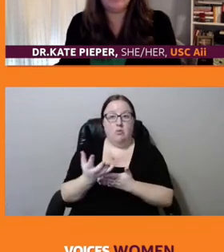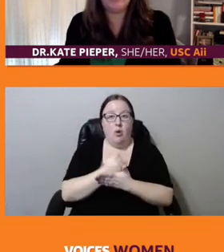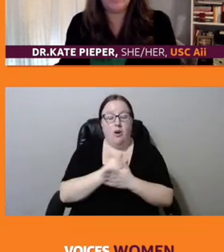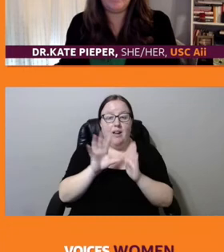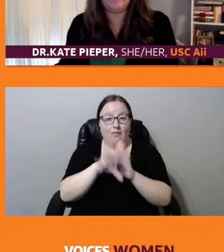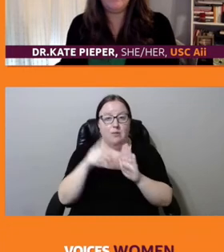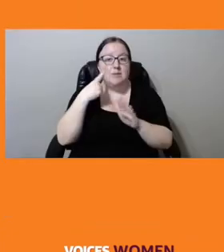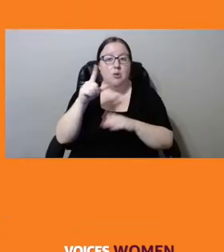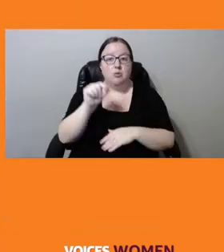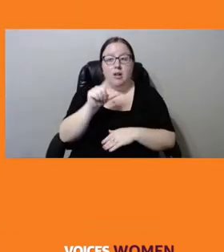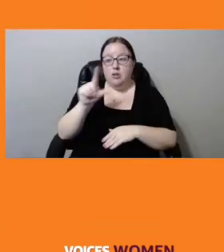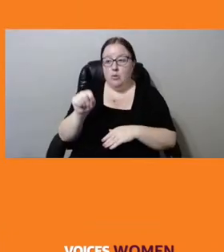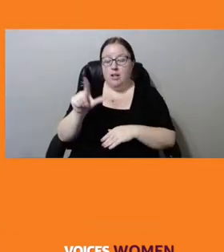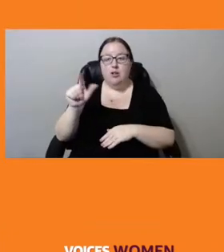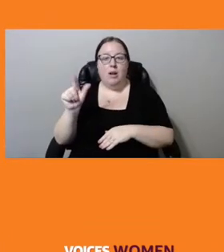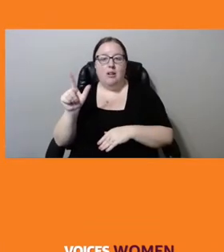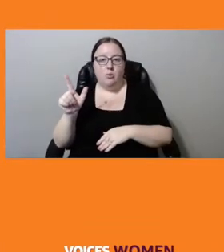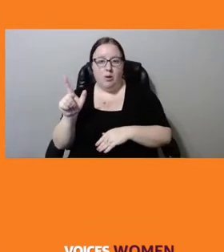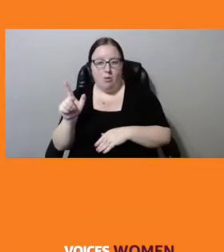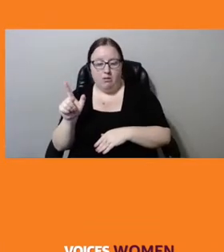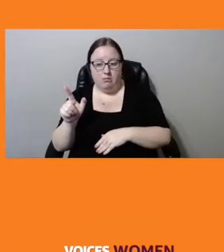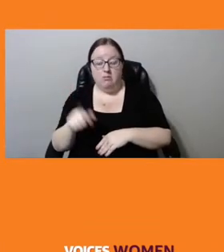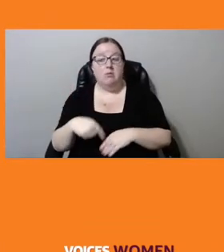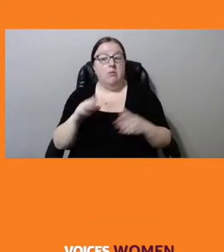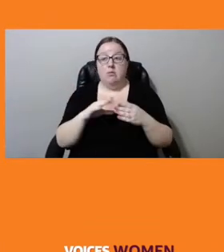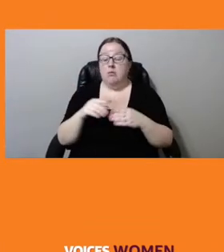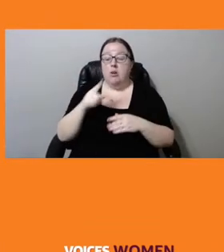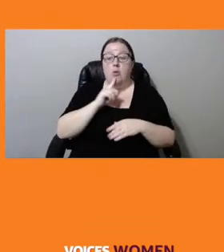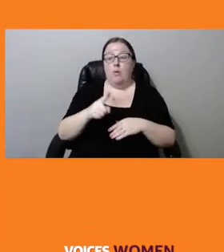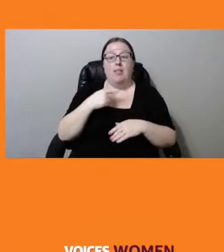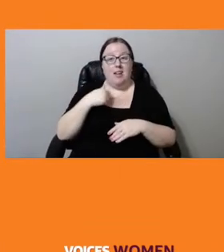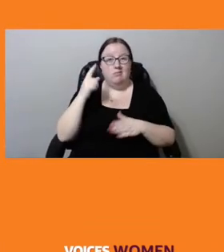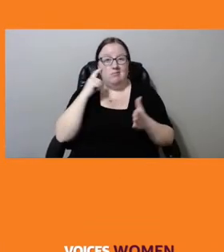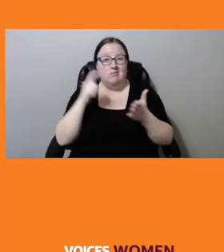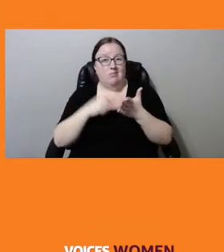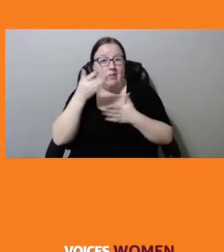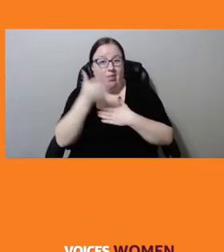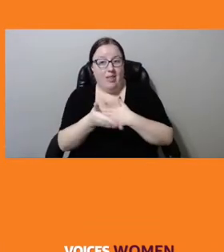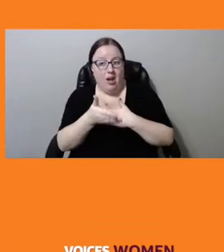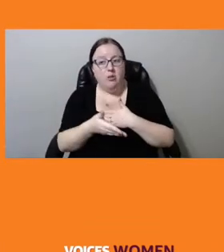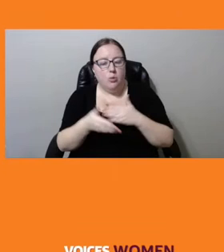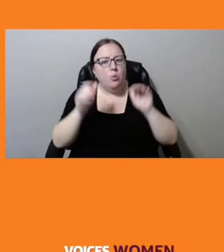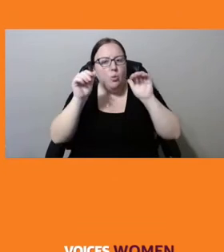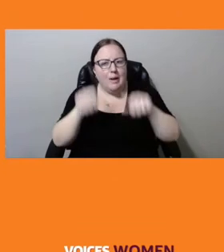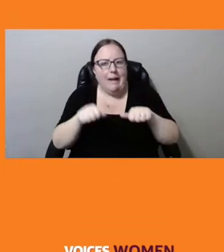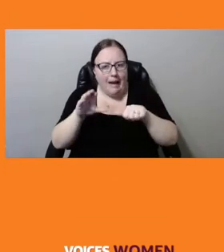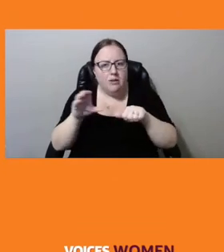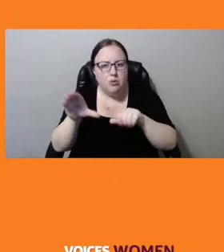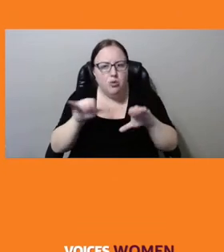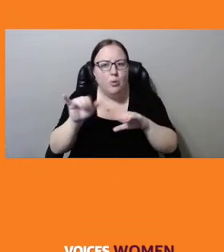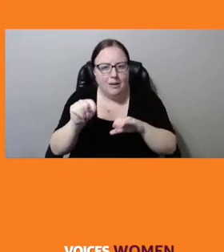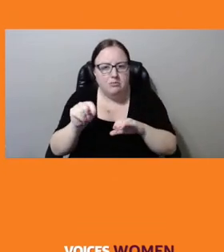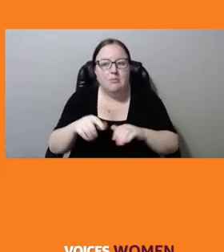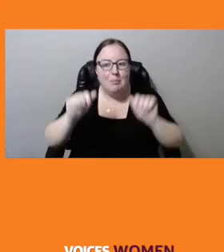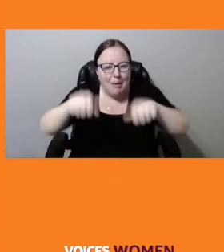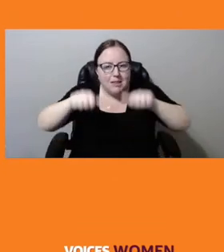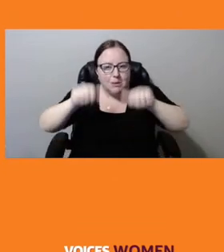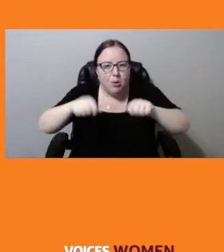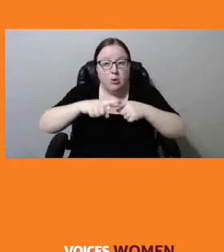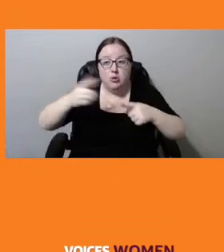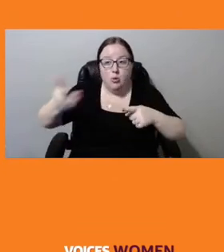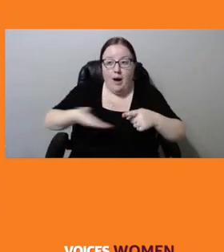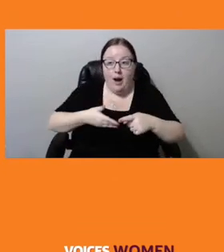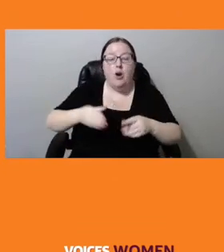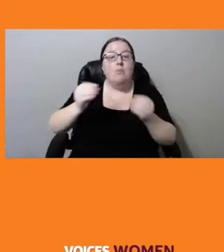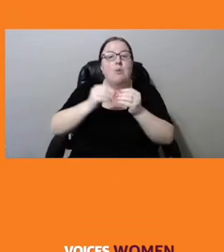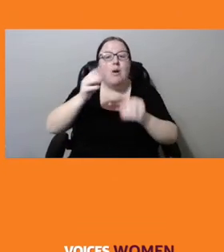and 2021. And the main story here for these findings is that it can be done. It is possible to hire a larger